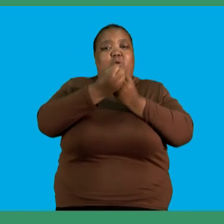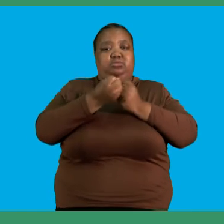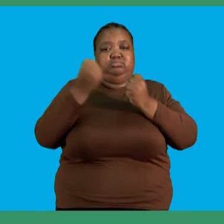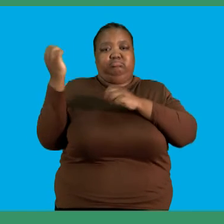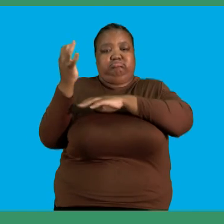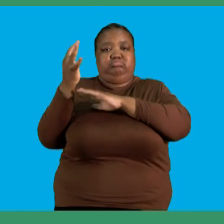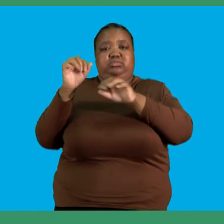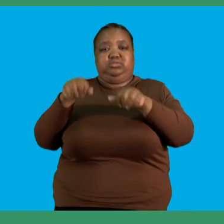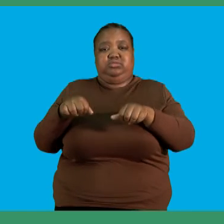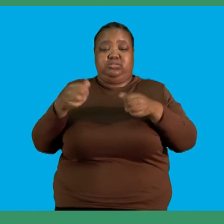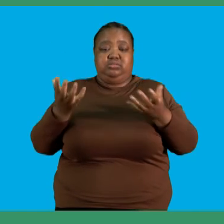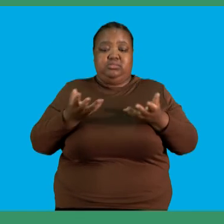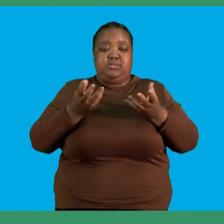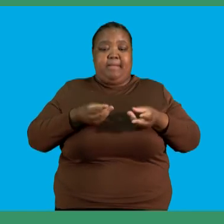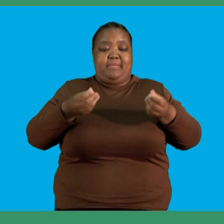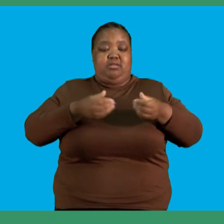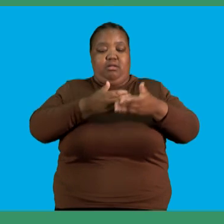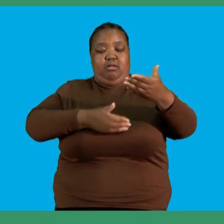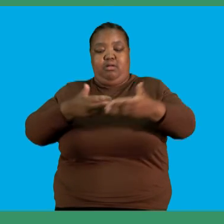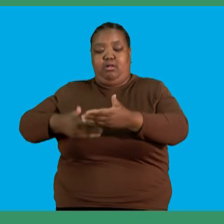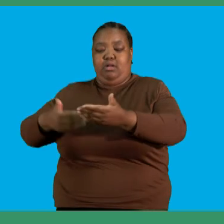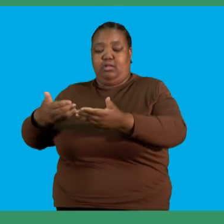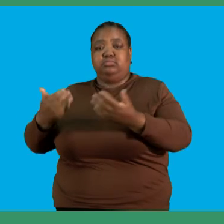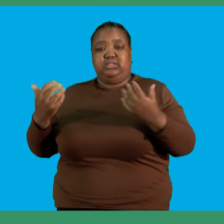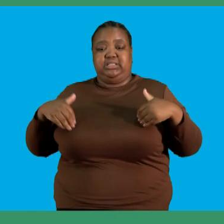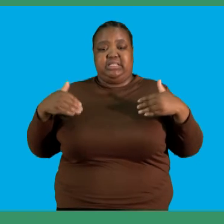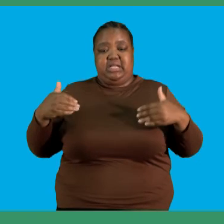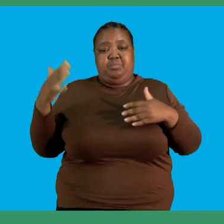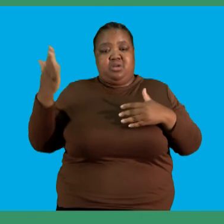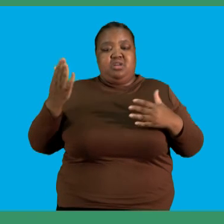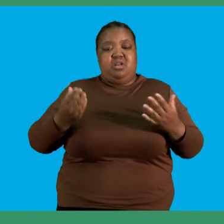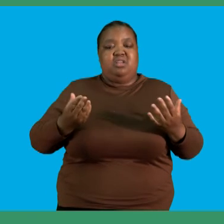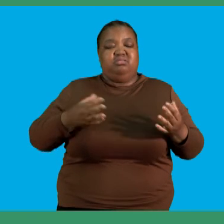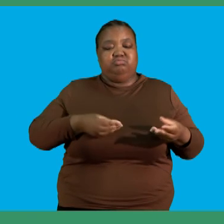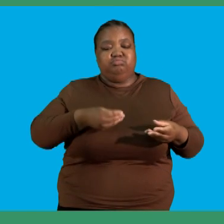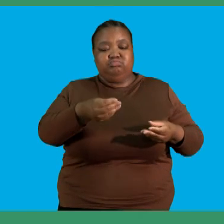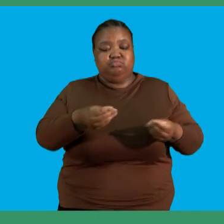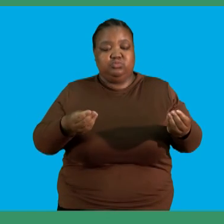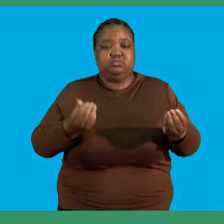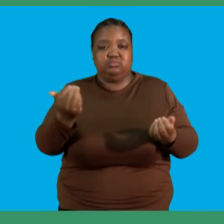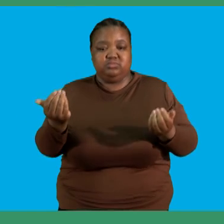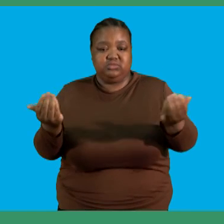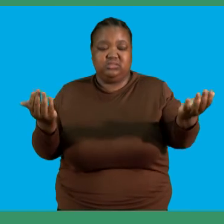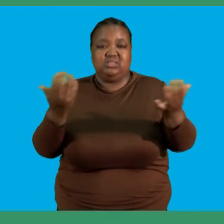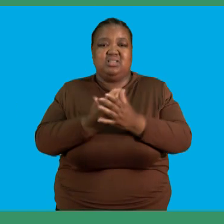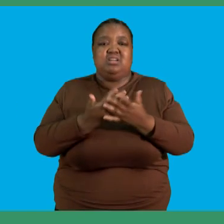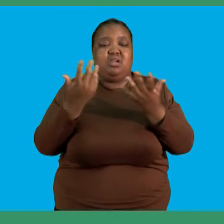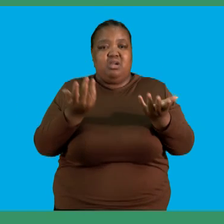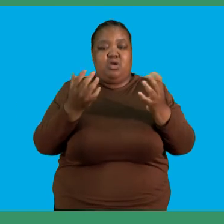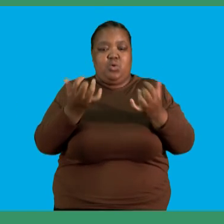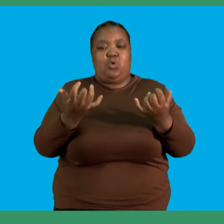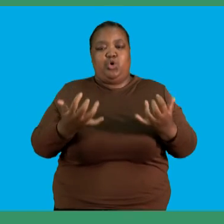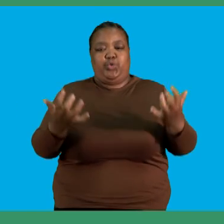on visual aspects to support the presentation, and handing out the material at the start of the presentation